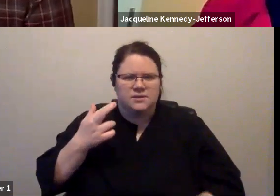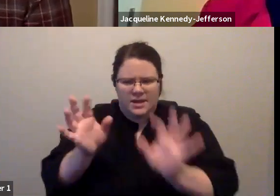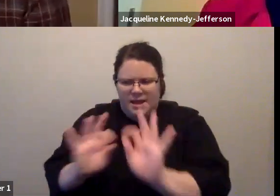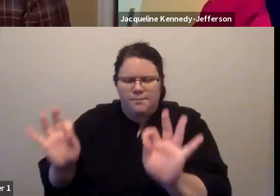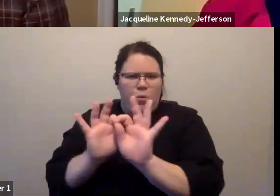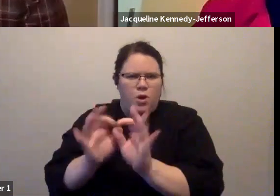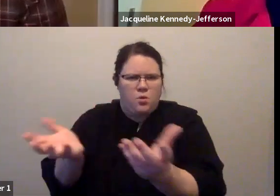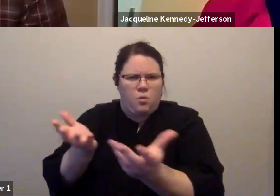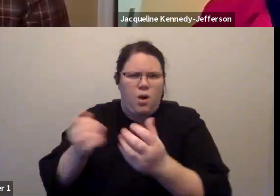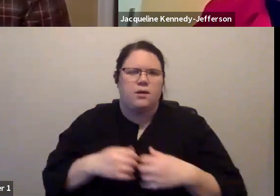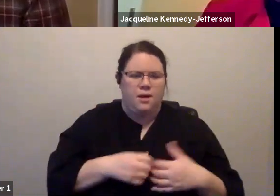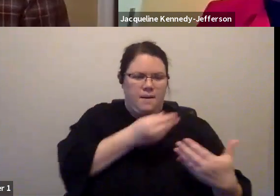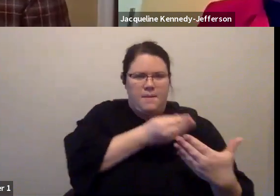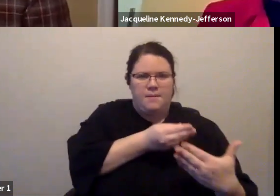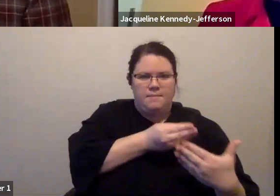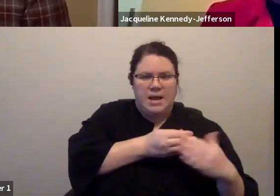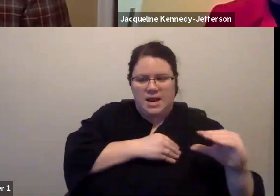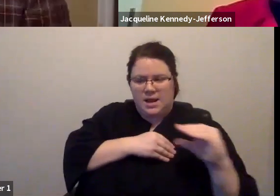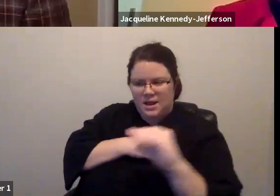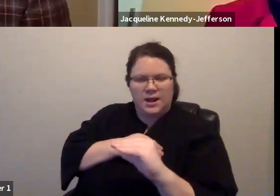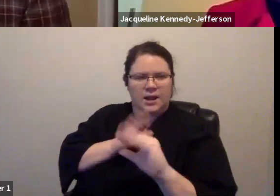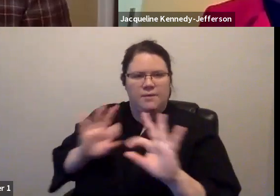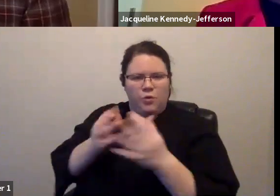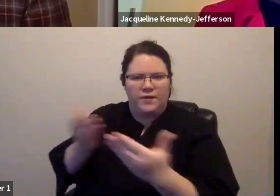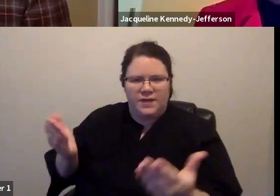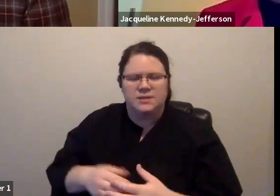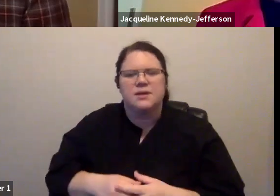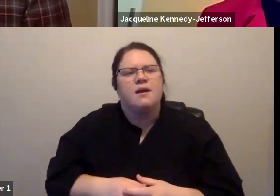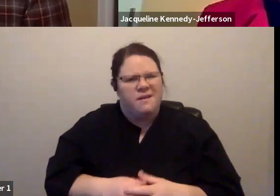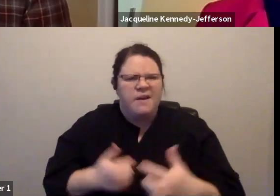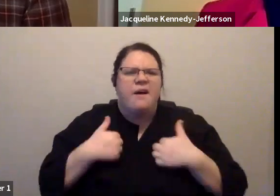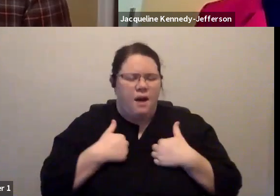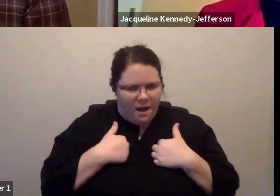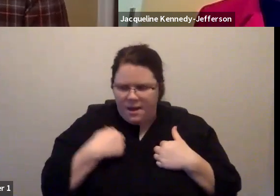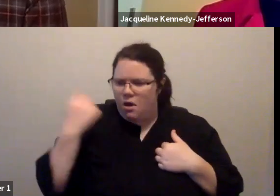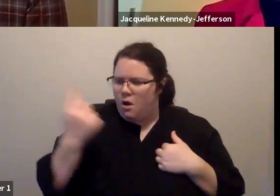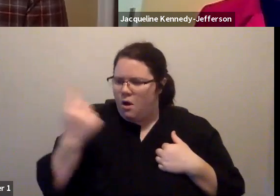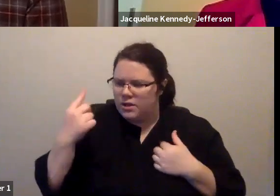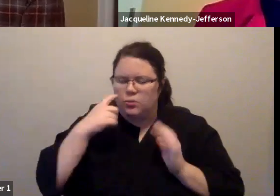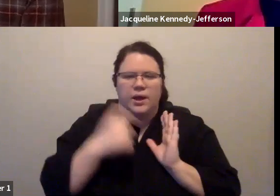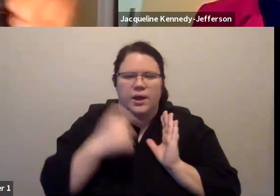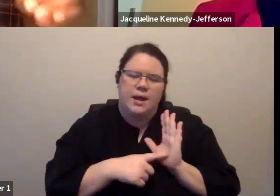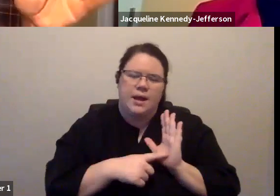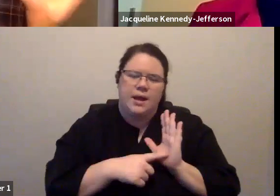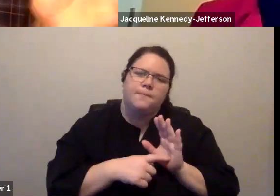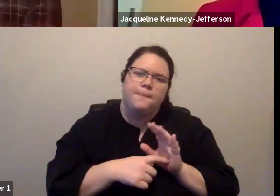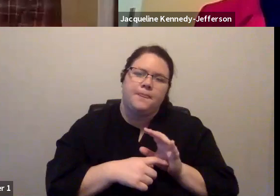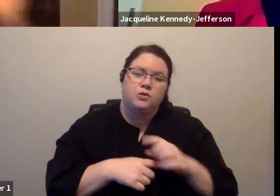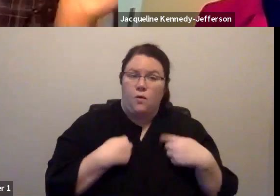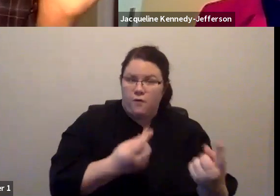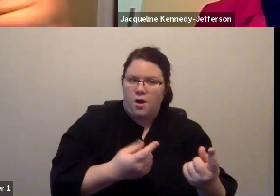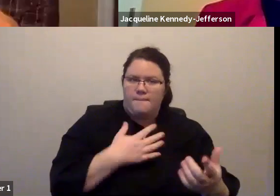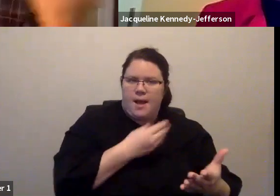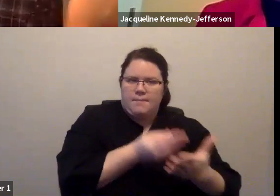also in what is important. I certainly recognize, as of now, my budget has not been frozen because